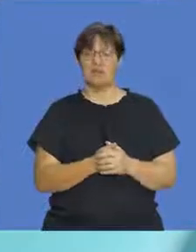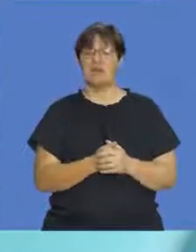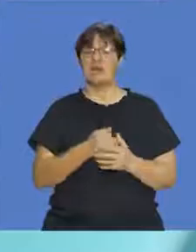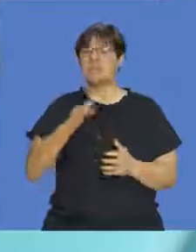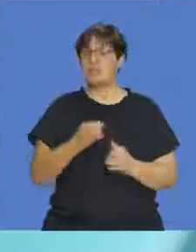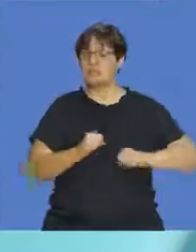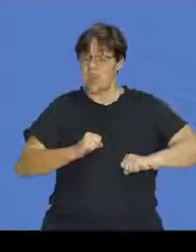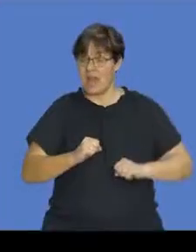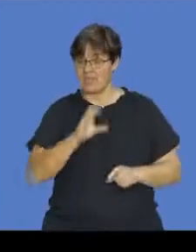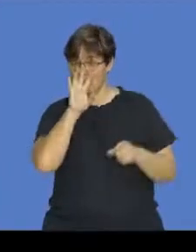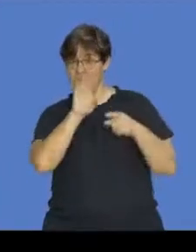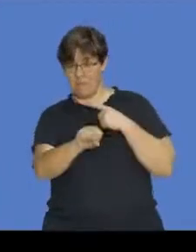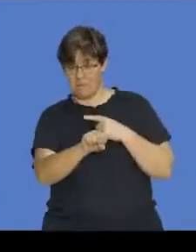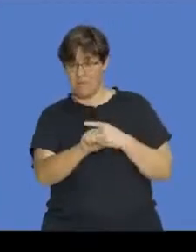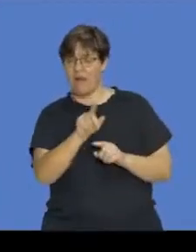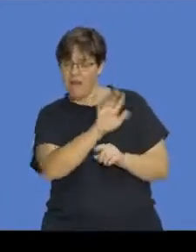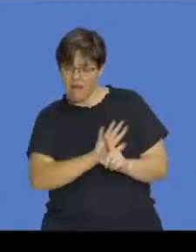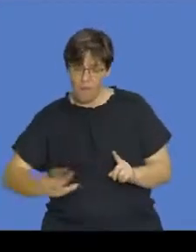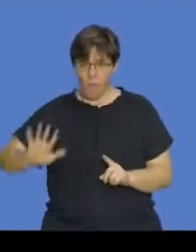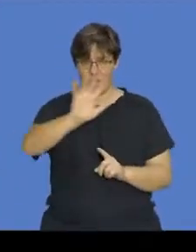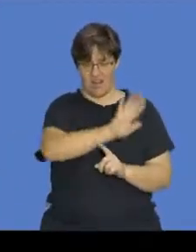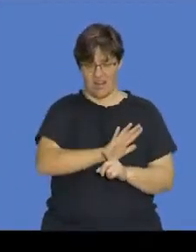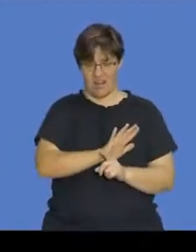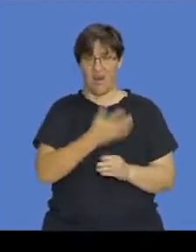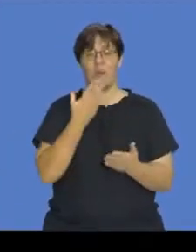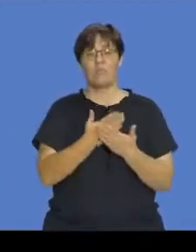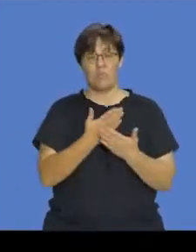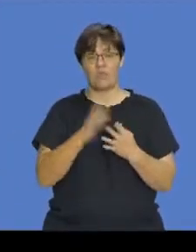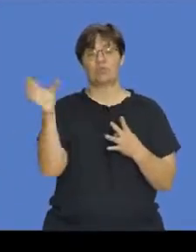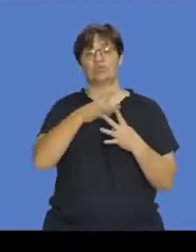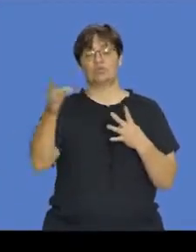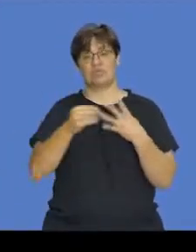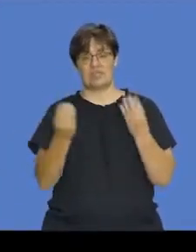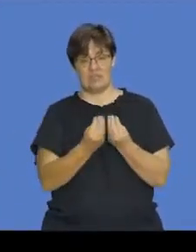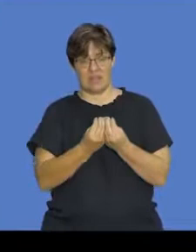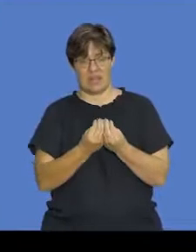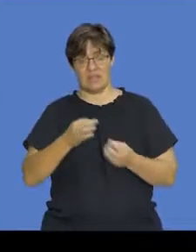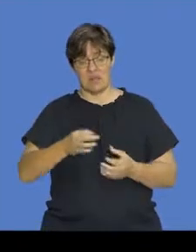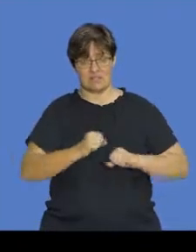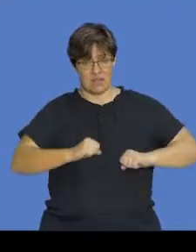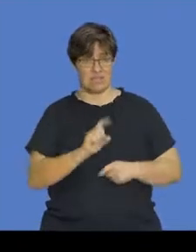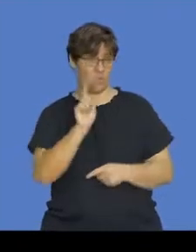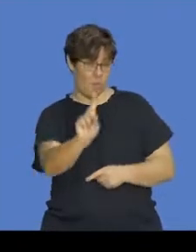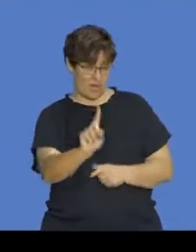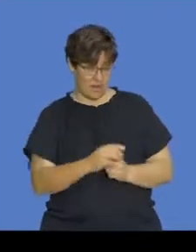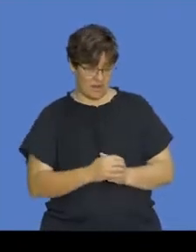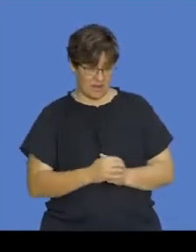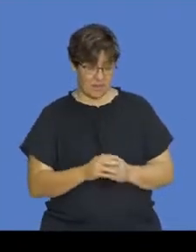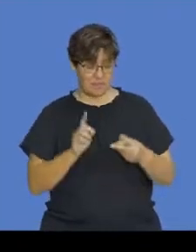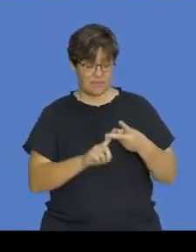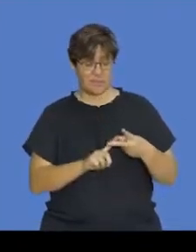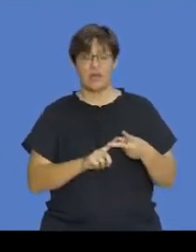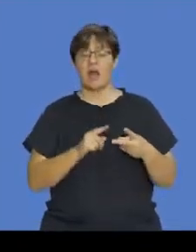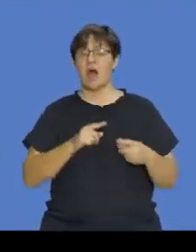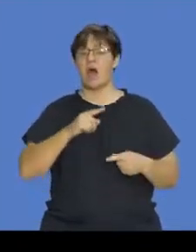forget it. Recognize that the sample space, or the probability of choosing something from the sample space is 1. Recognize what